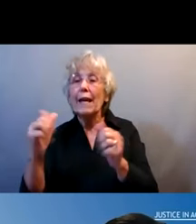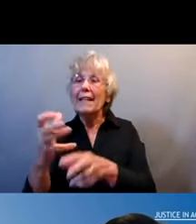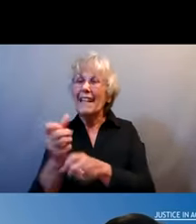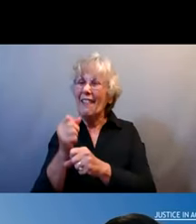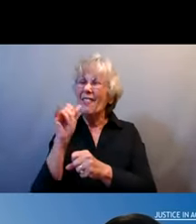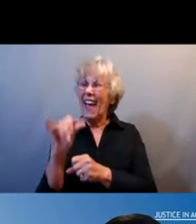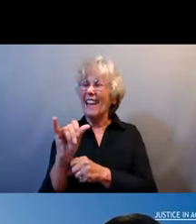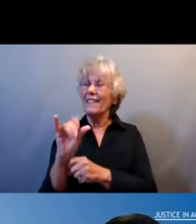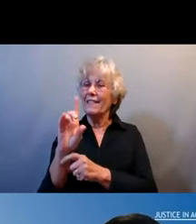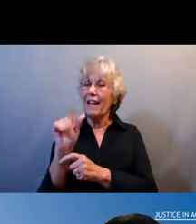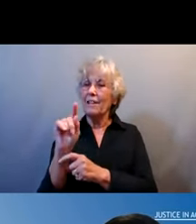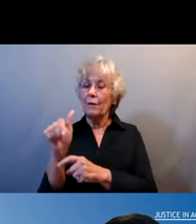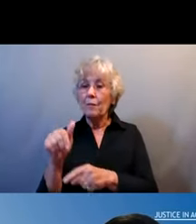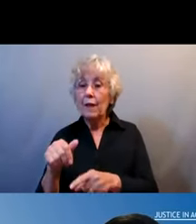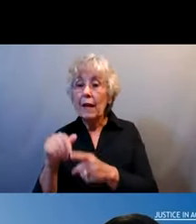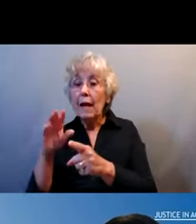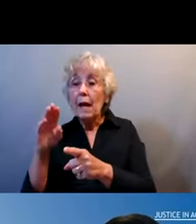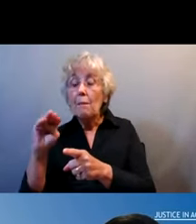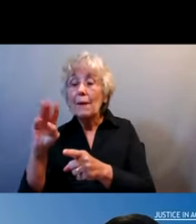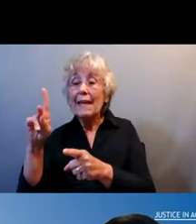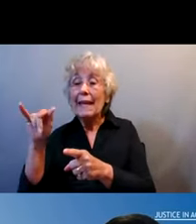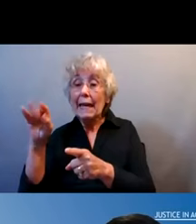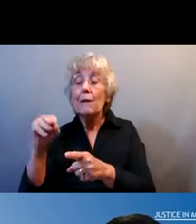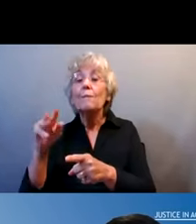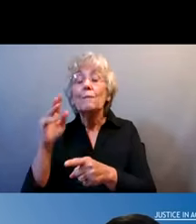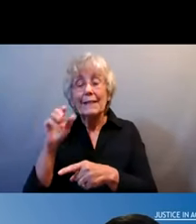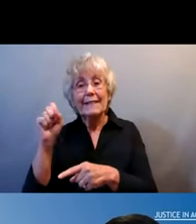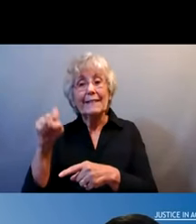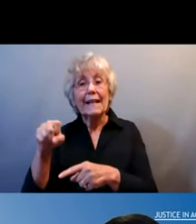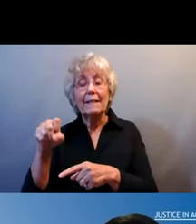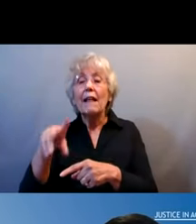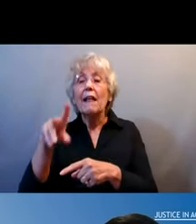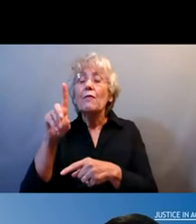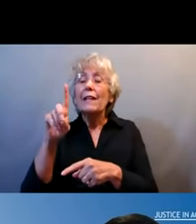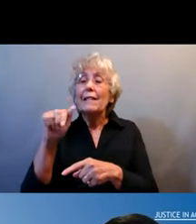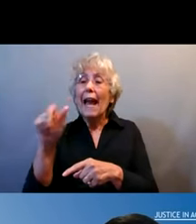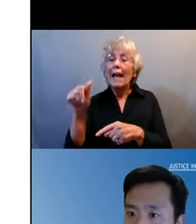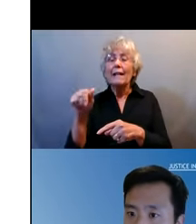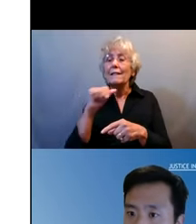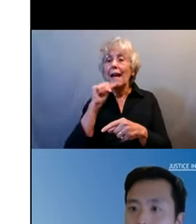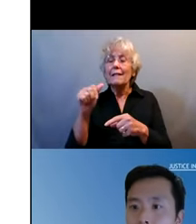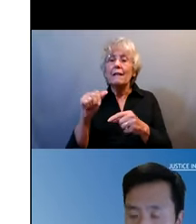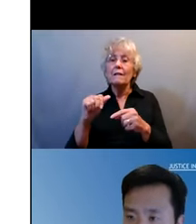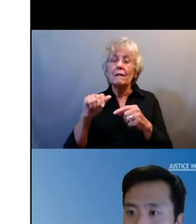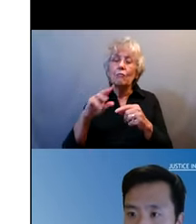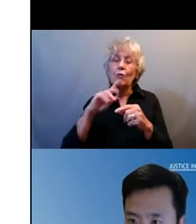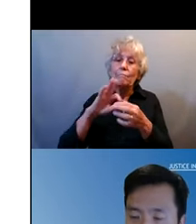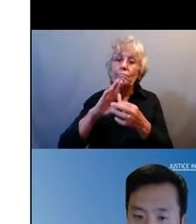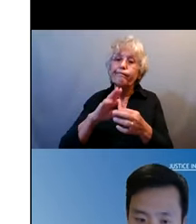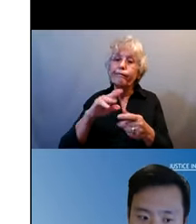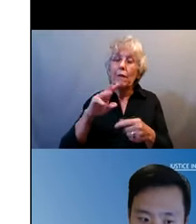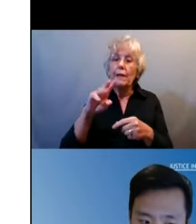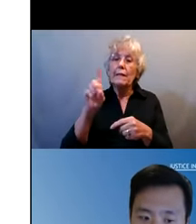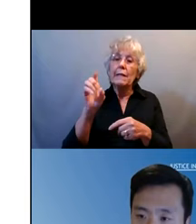you had another question for me. Well, I was just going to say we can affirm that the data does involve some demographics to get it equitable. Absolutely. Absolutely.